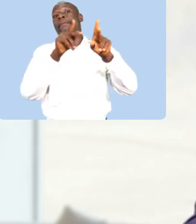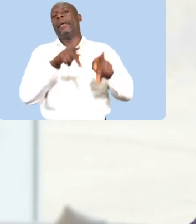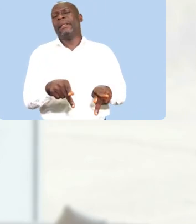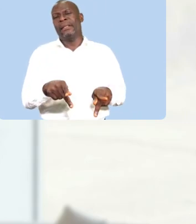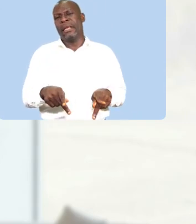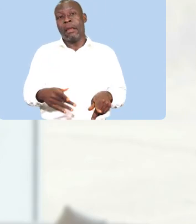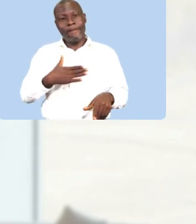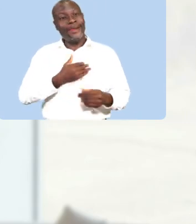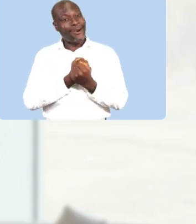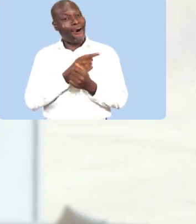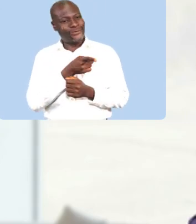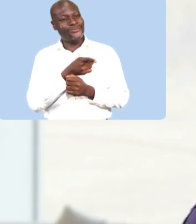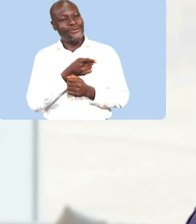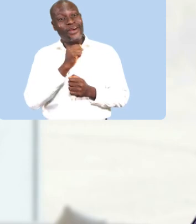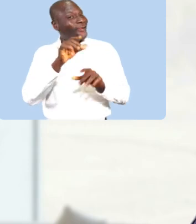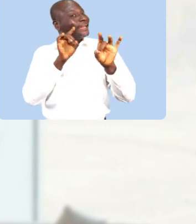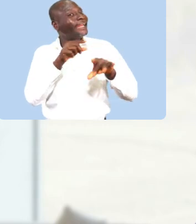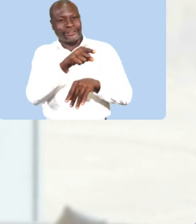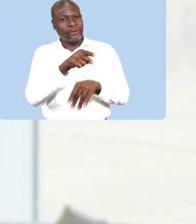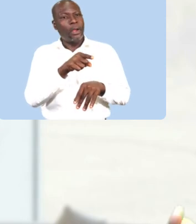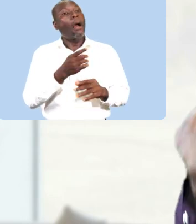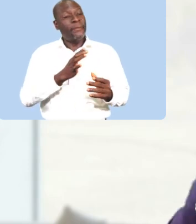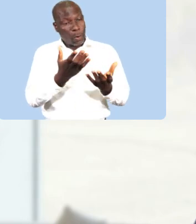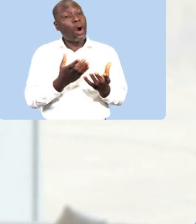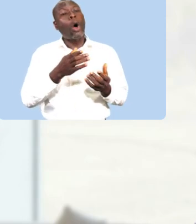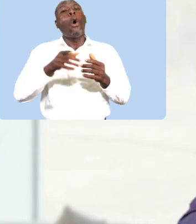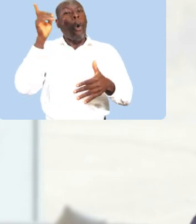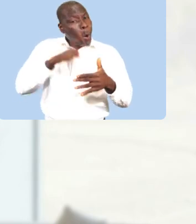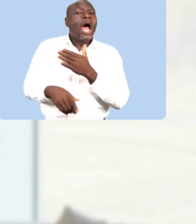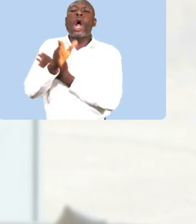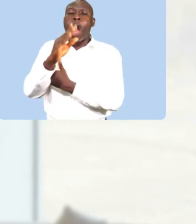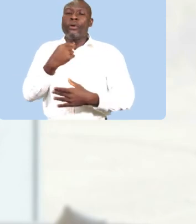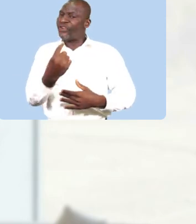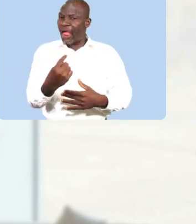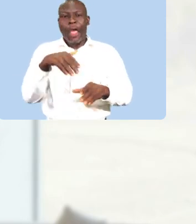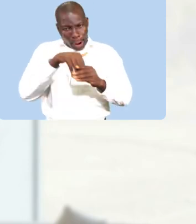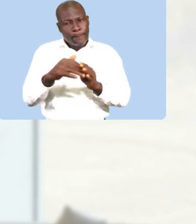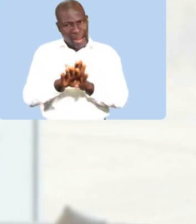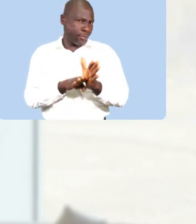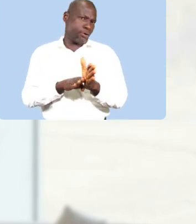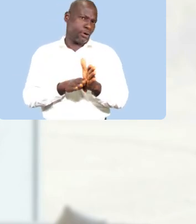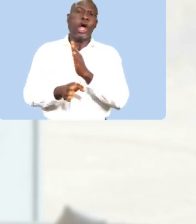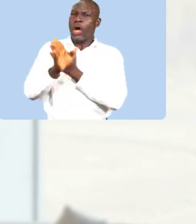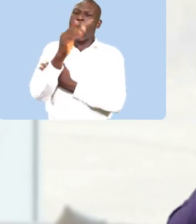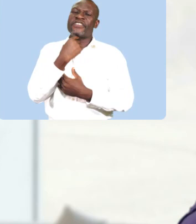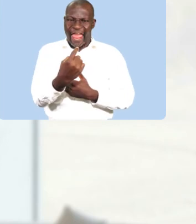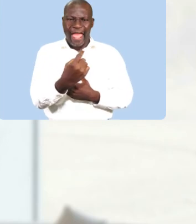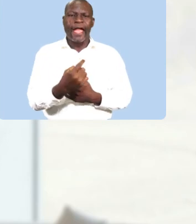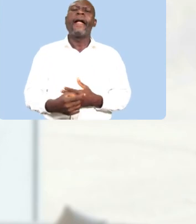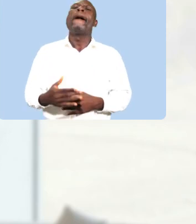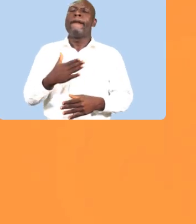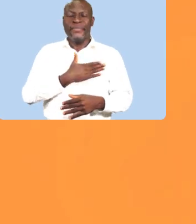mom me achiwade agina de onyankopon no obo ye no de waka so Onyame se sa suban